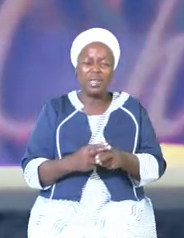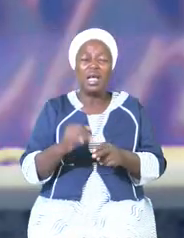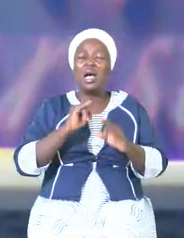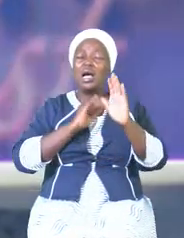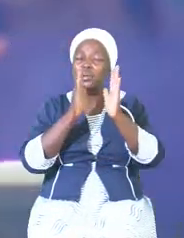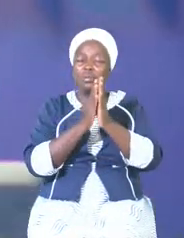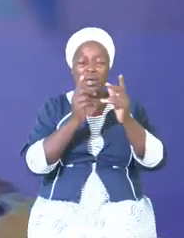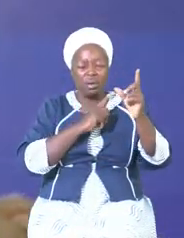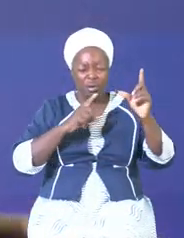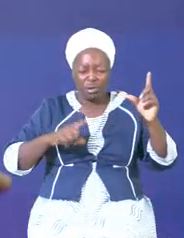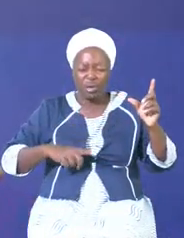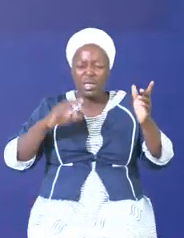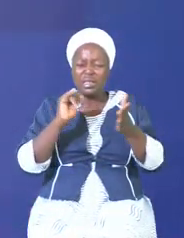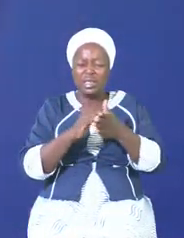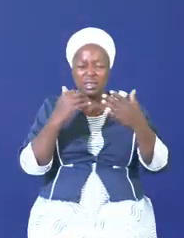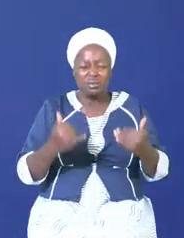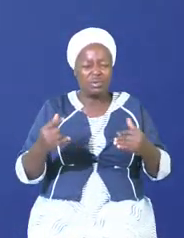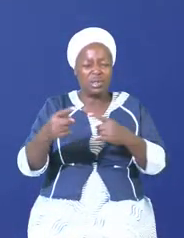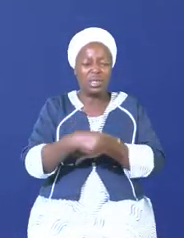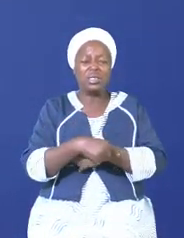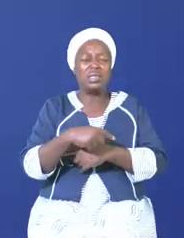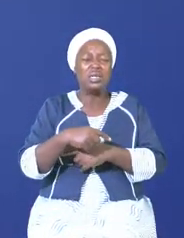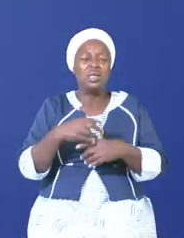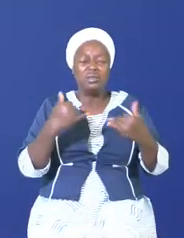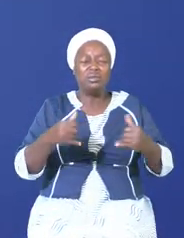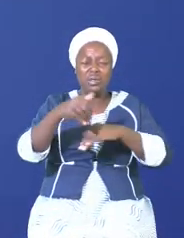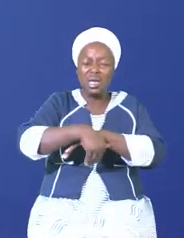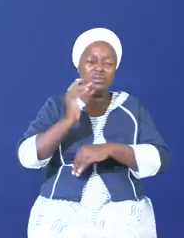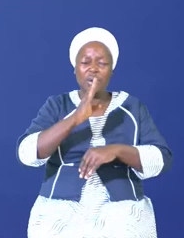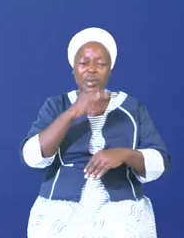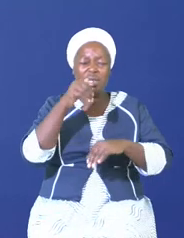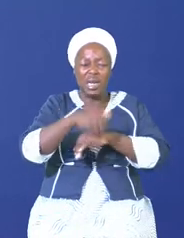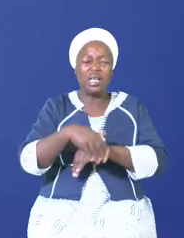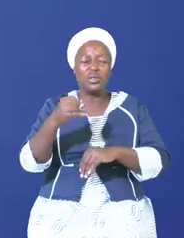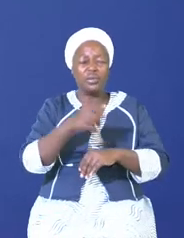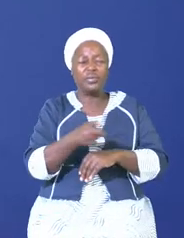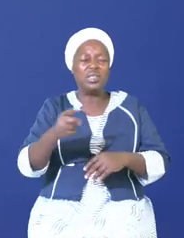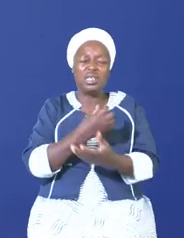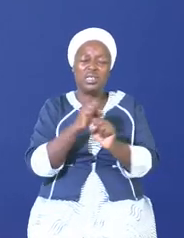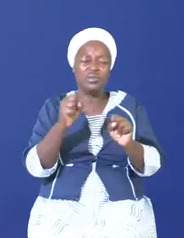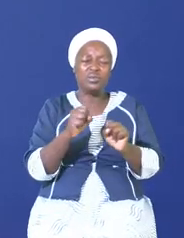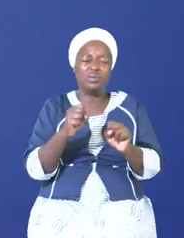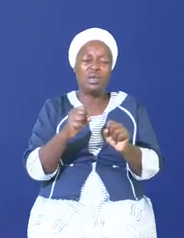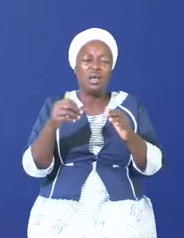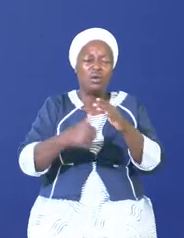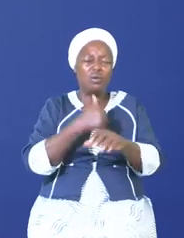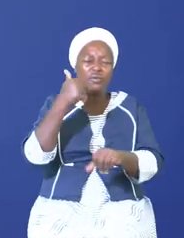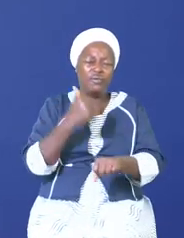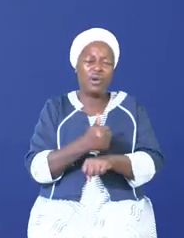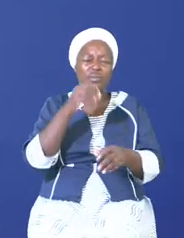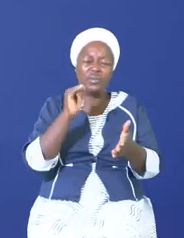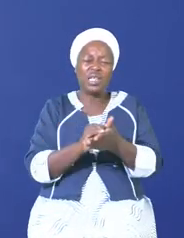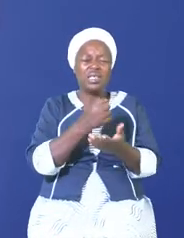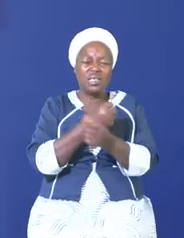Lord, that tonight will be the night of their salvation. Confirm that salvation